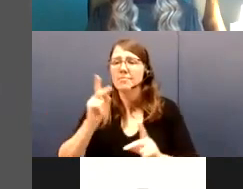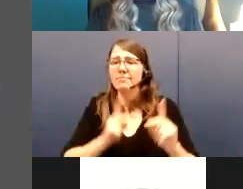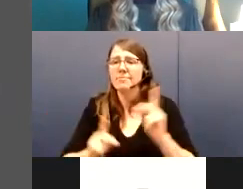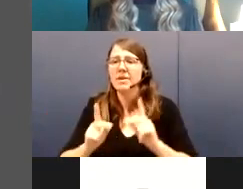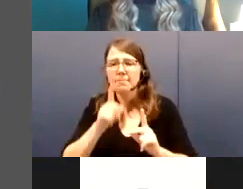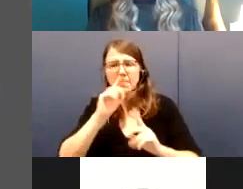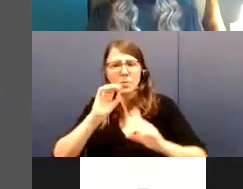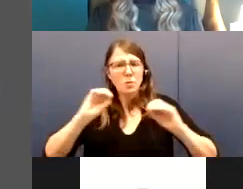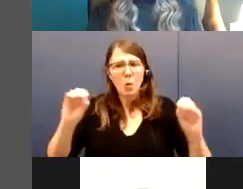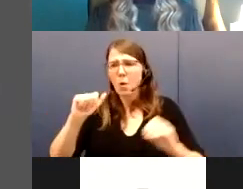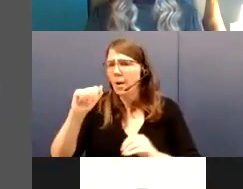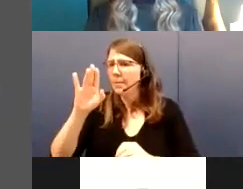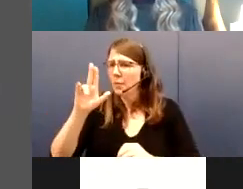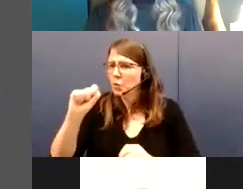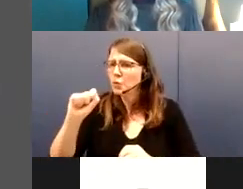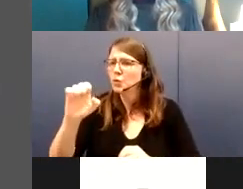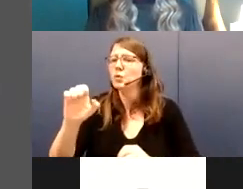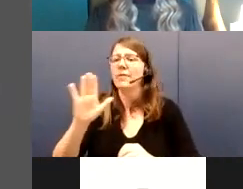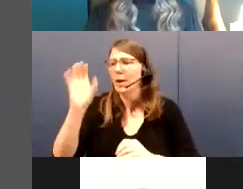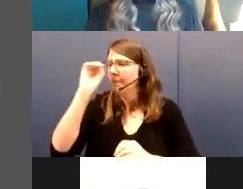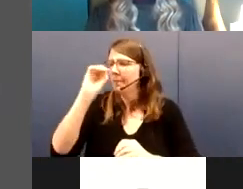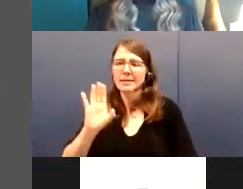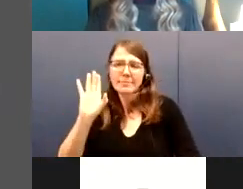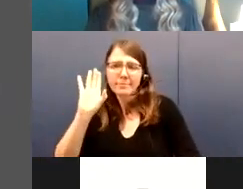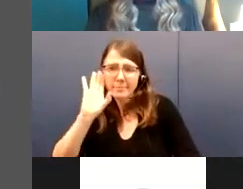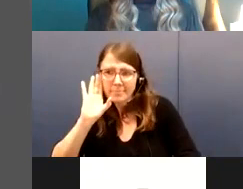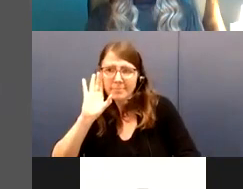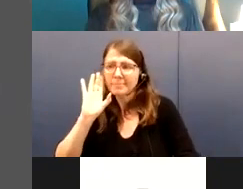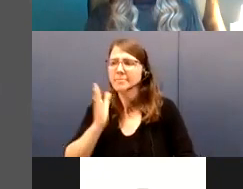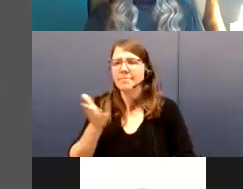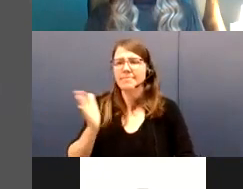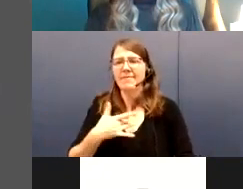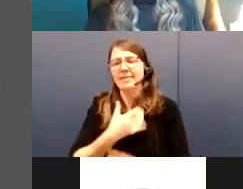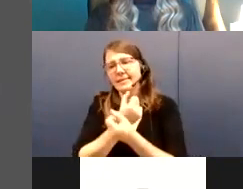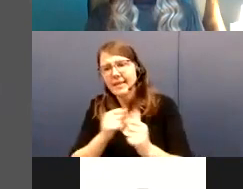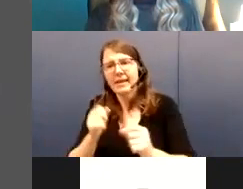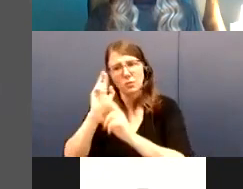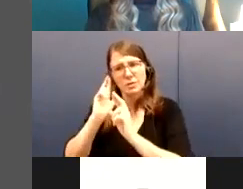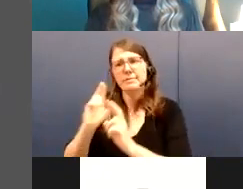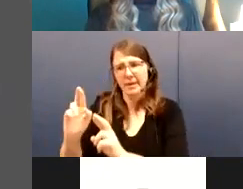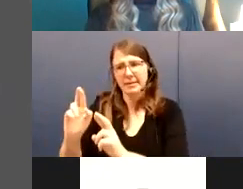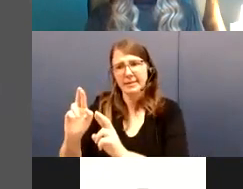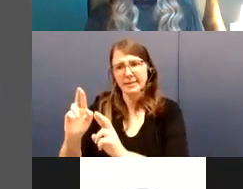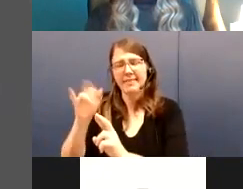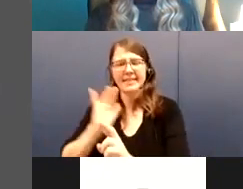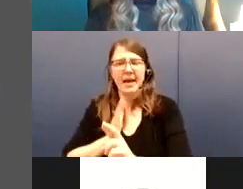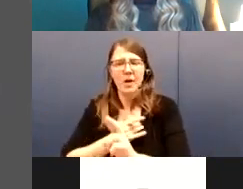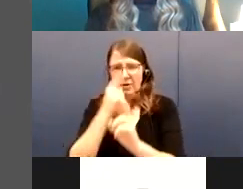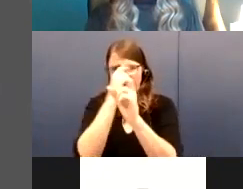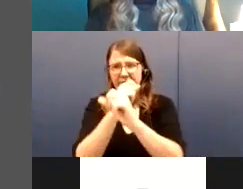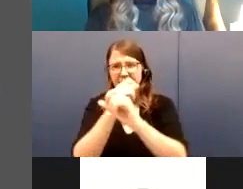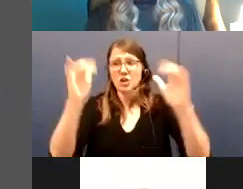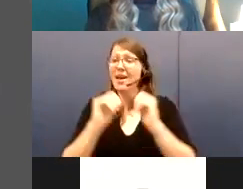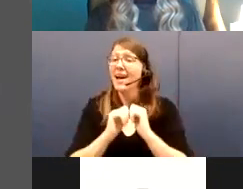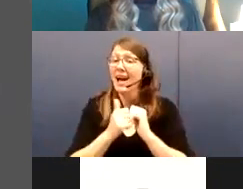strong voice, feel safe and respected. And the ways in which we do that is what I'm doing here today, is webinars,